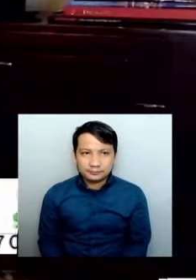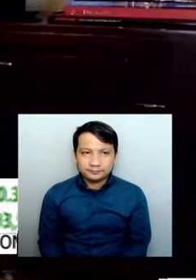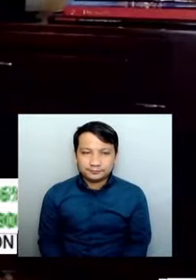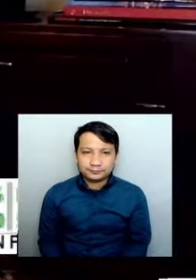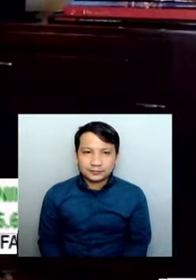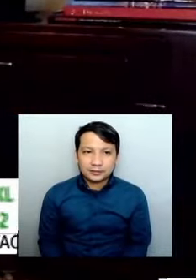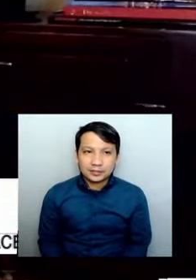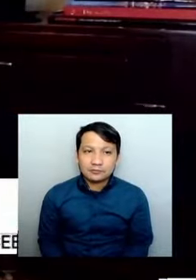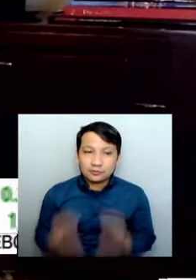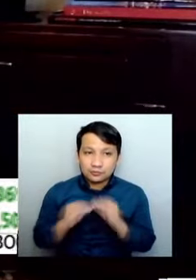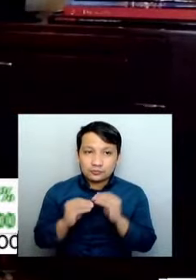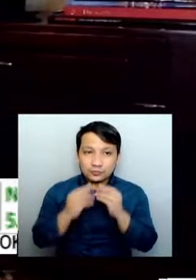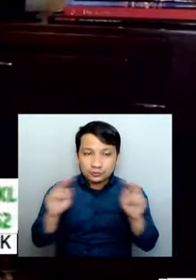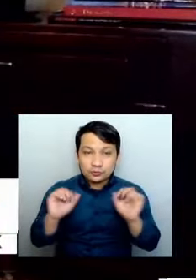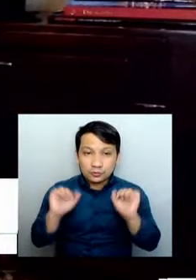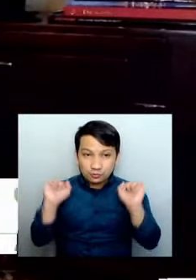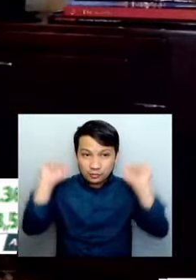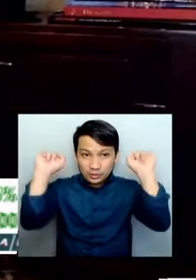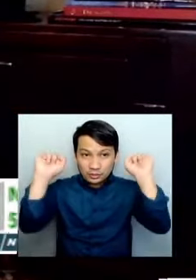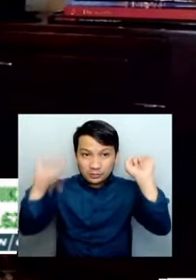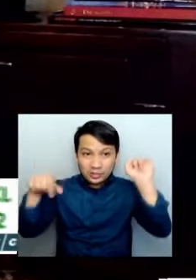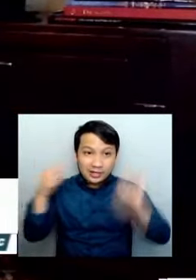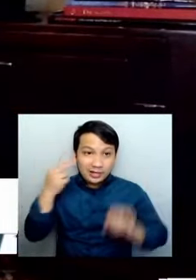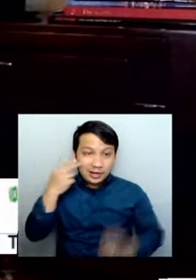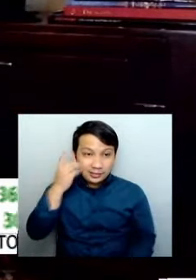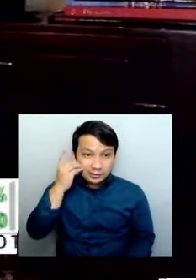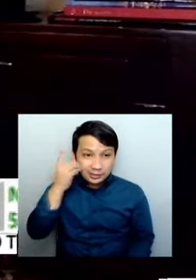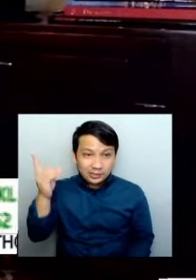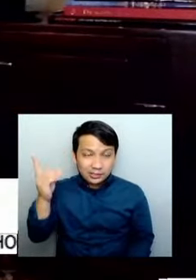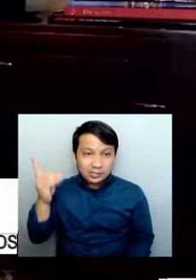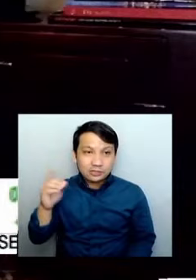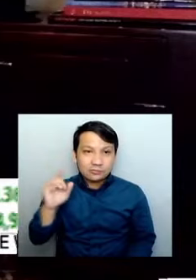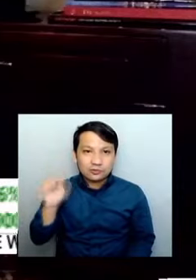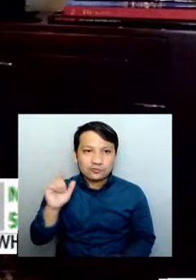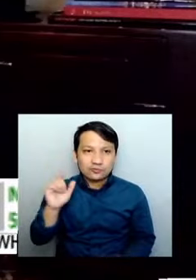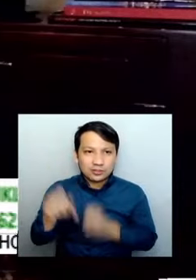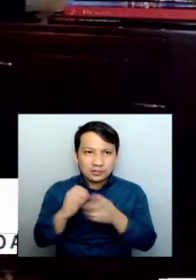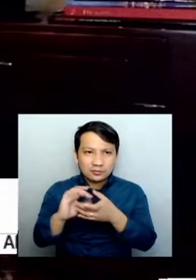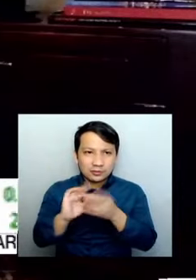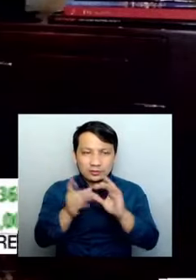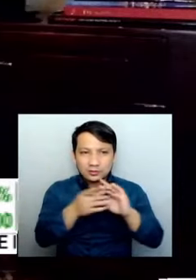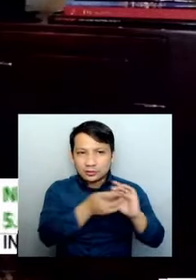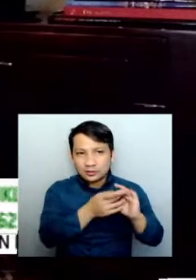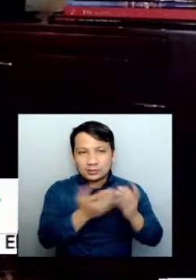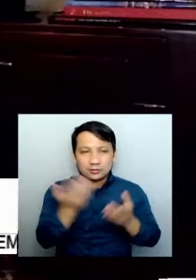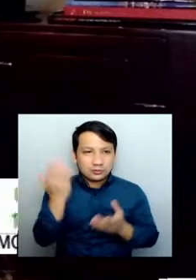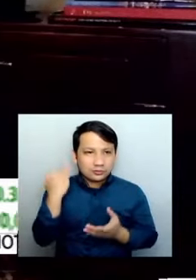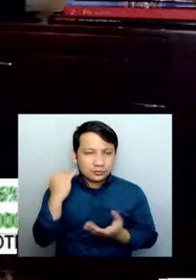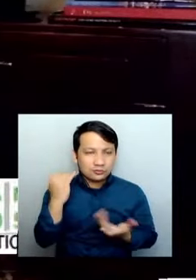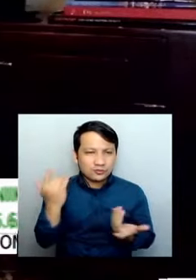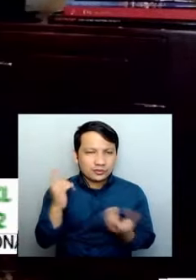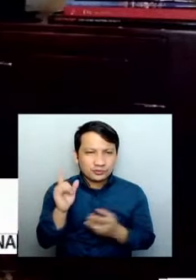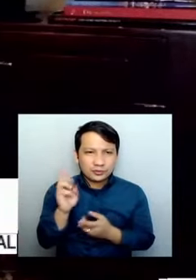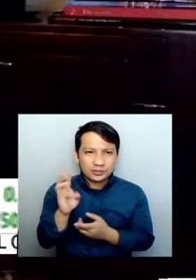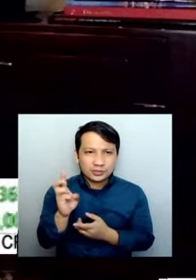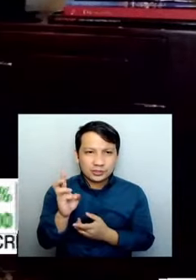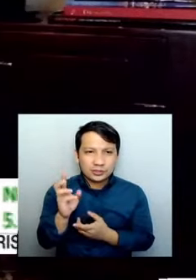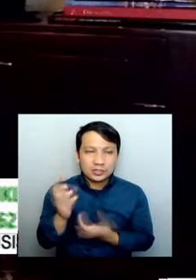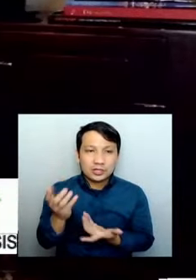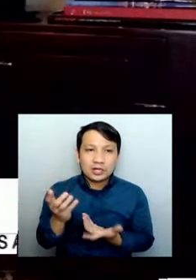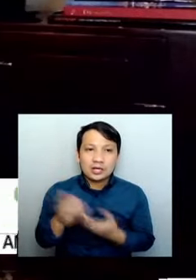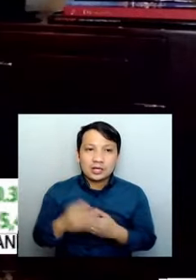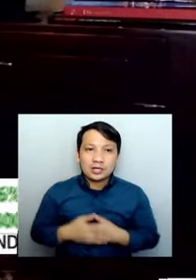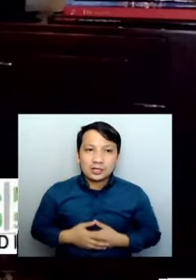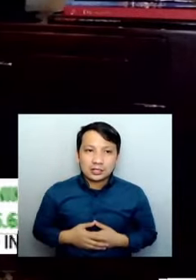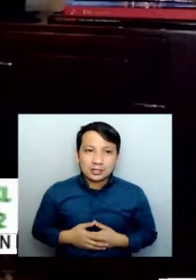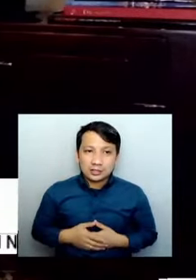More news. Weightlifter Haydelyn Diaz broke the Philippines' 20-year Olympic medal drought in the 2016